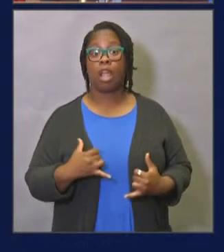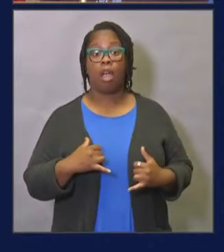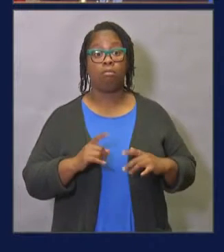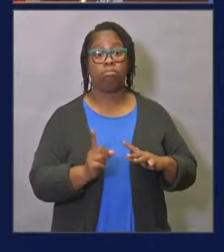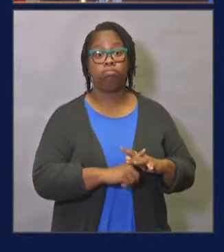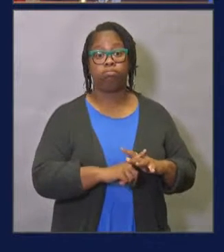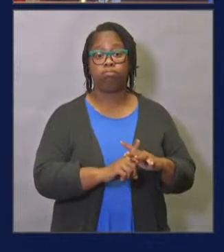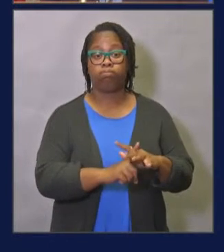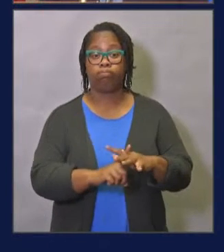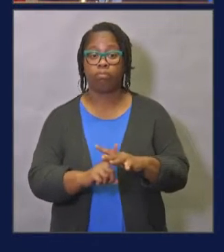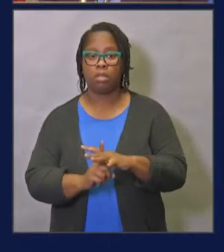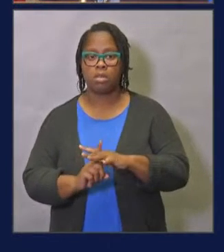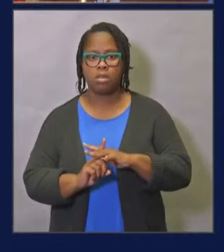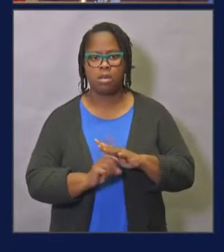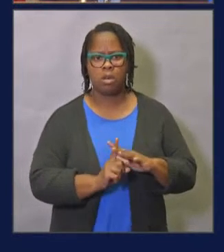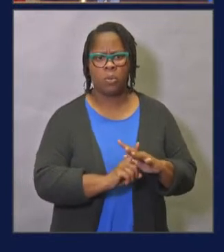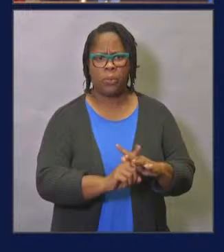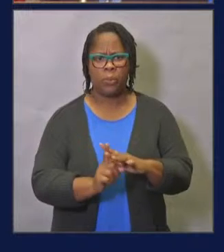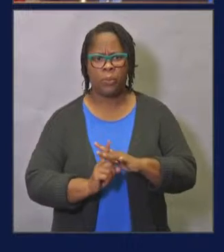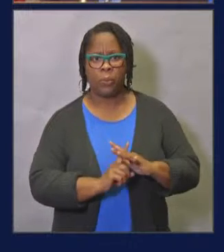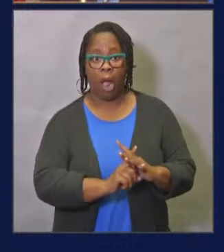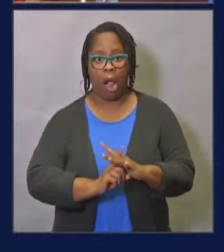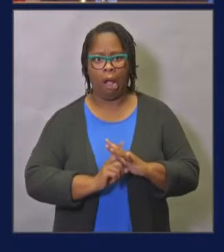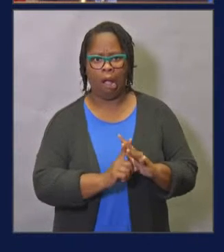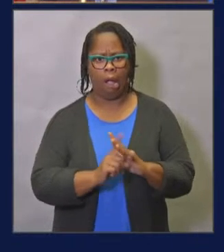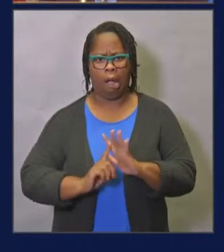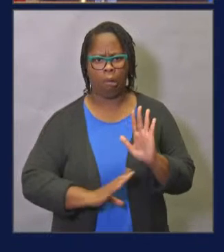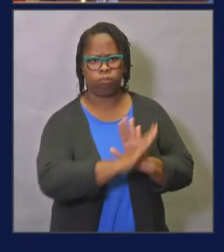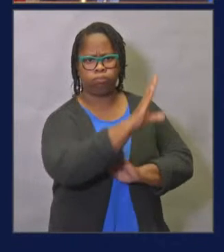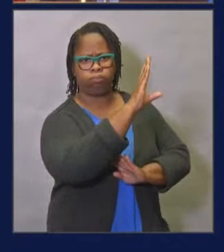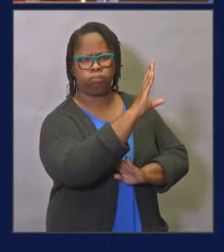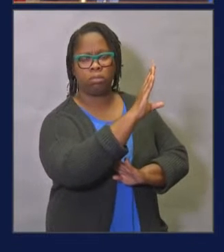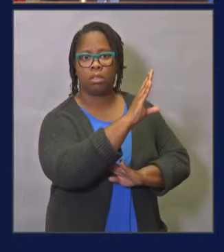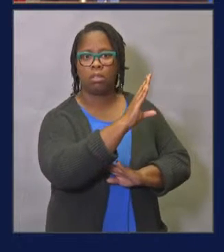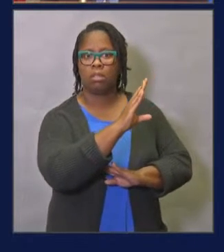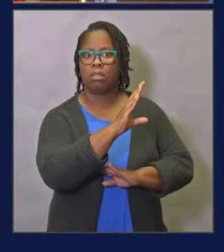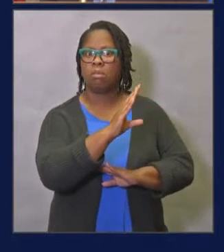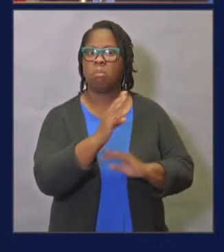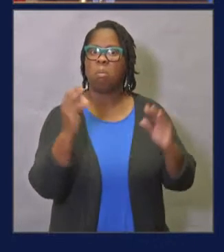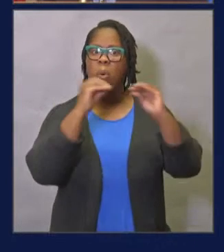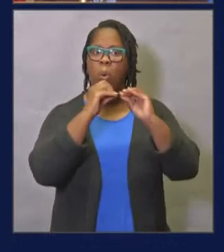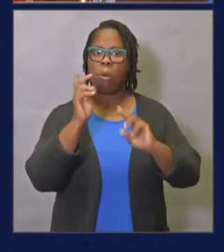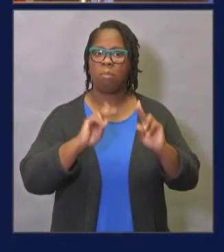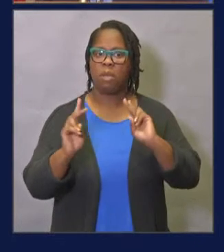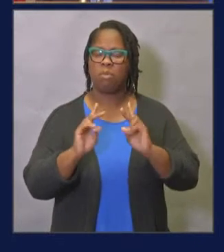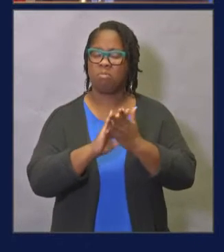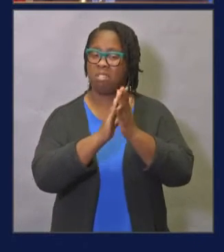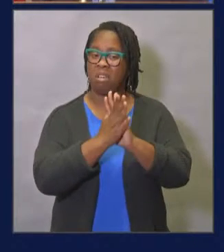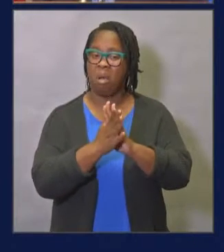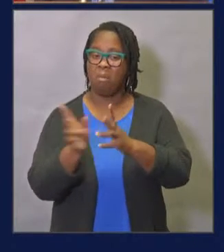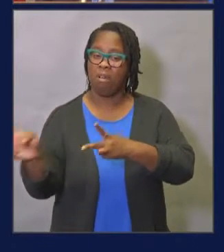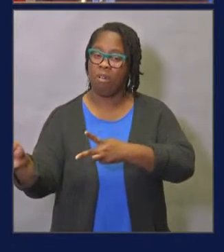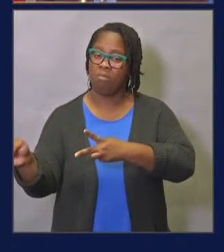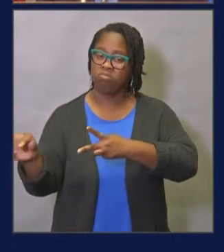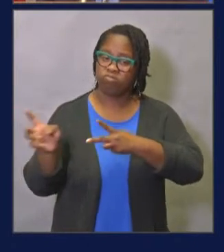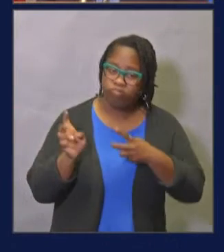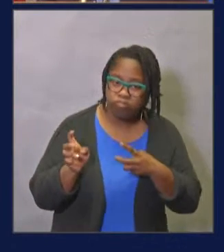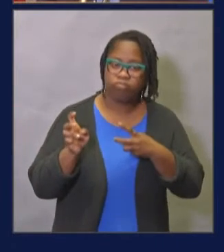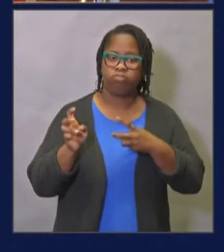a sharp increase in the number of people becoming very seriously ill from COVID-19 and requiring